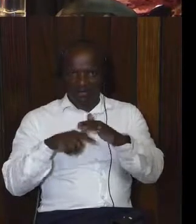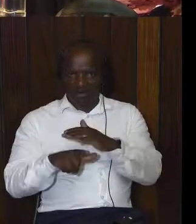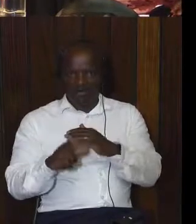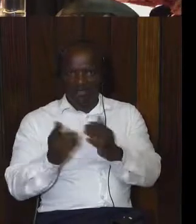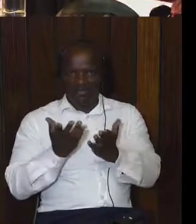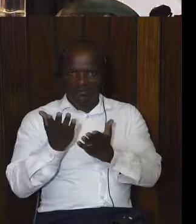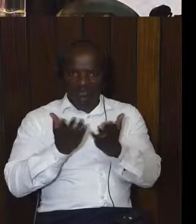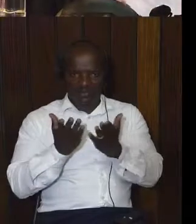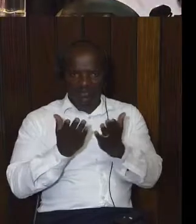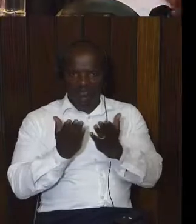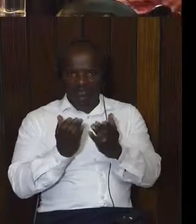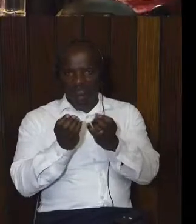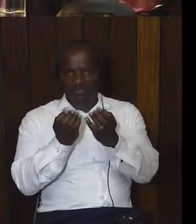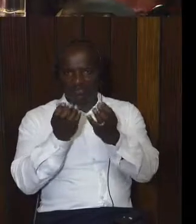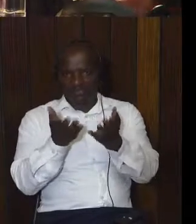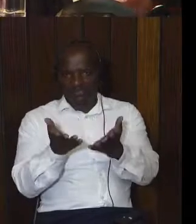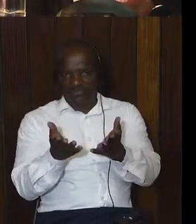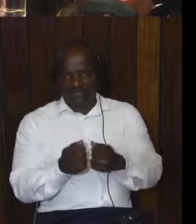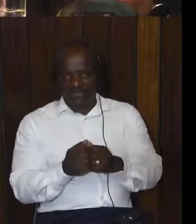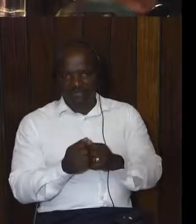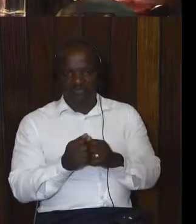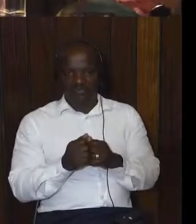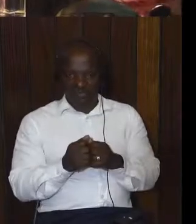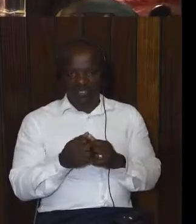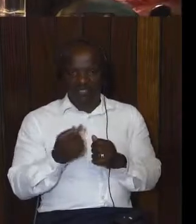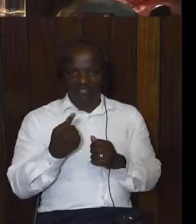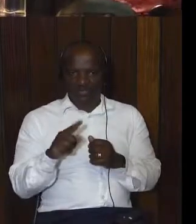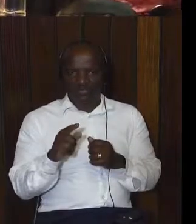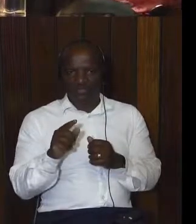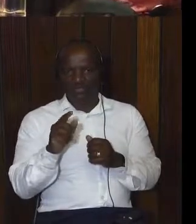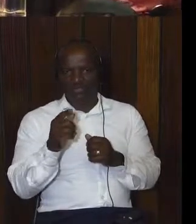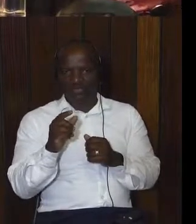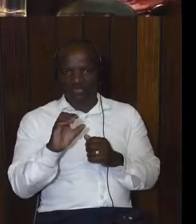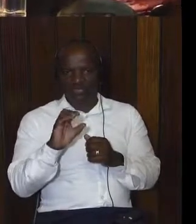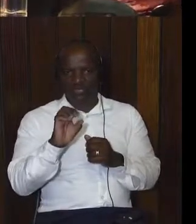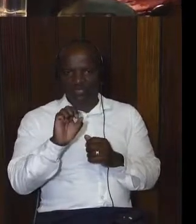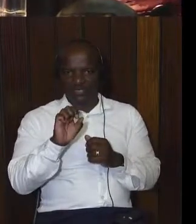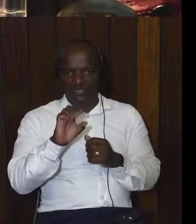next CCGMT. Thank you.